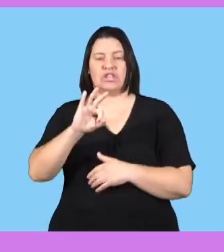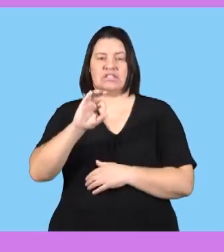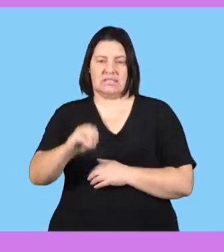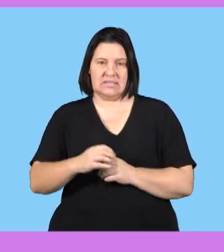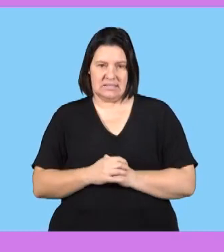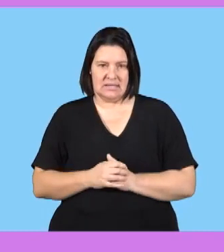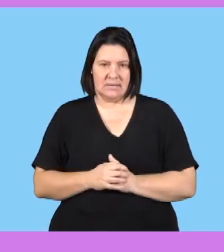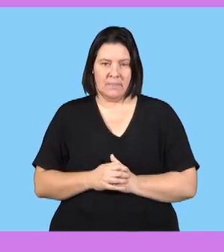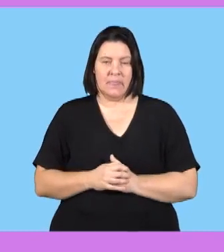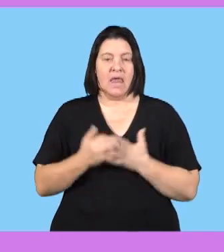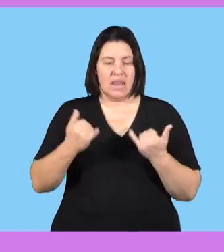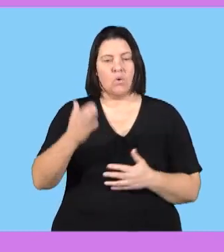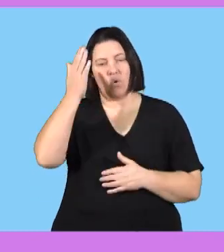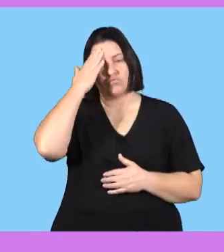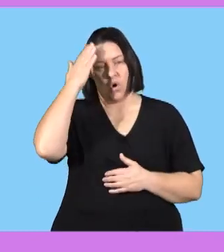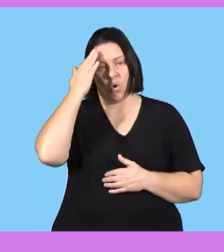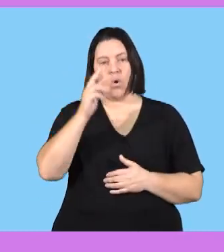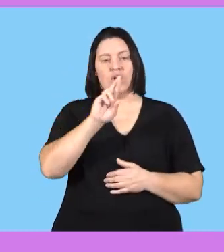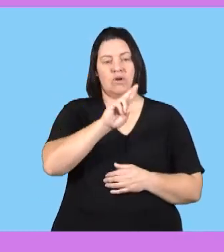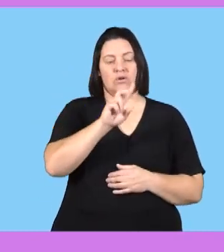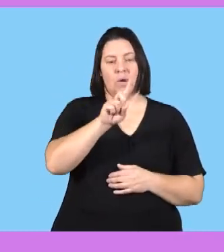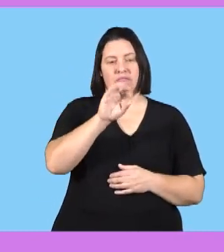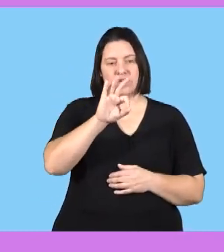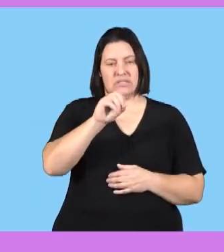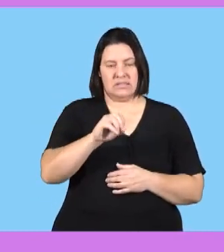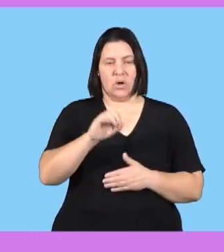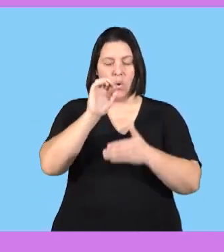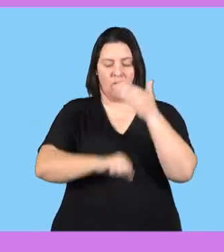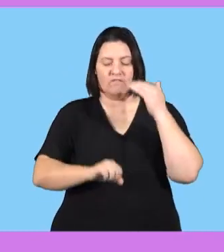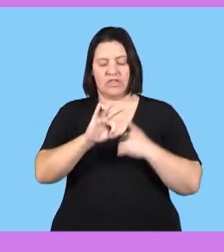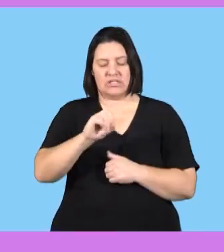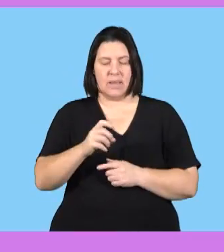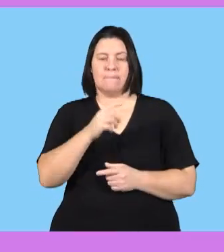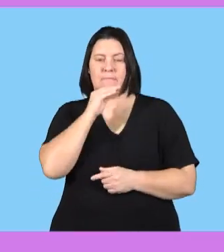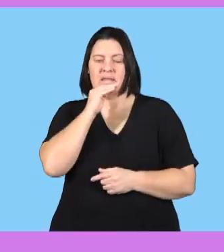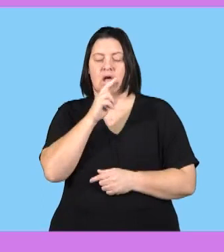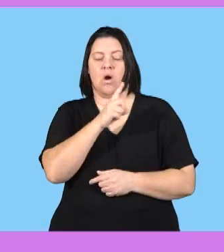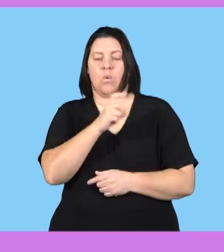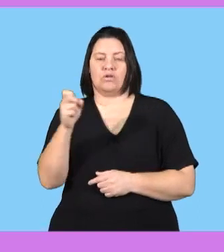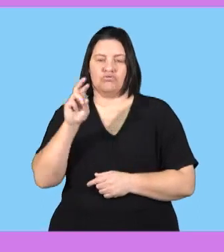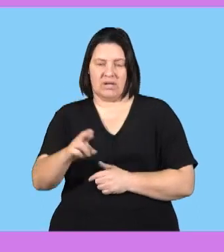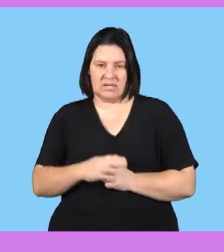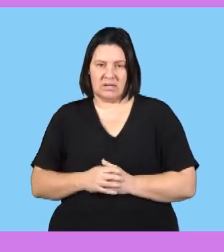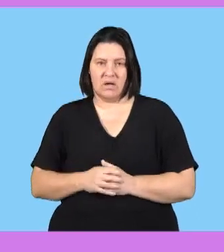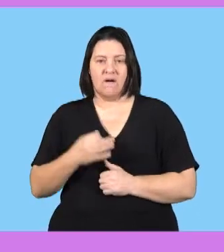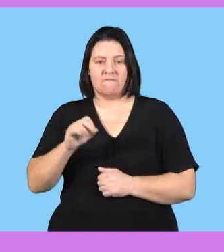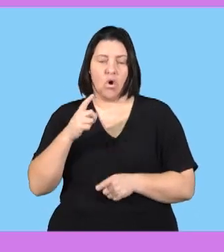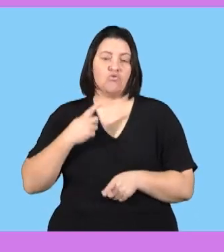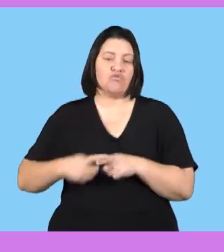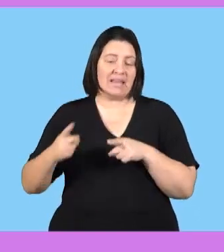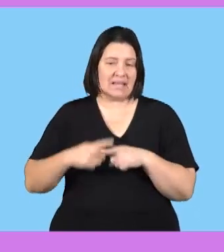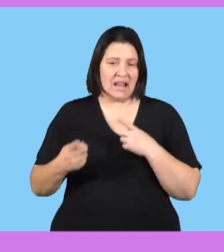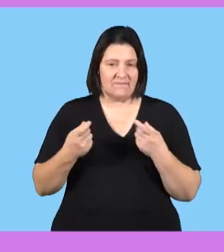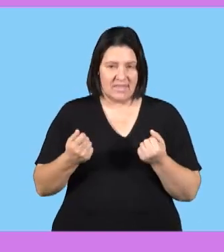30 rands. And I think now you know 130 minus 30 rands will be 100 rand. So the cost of